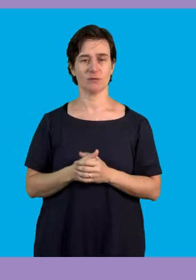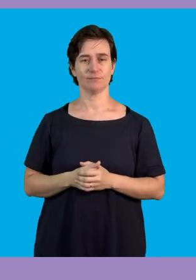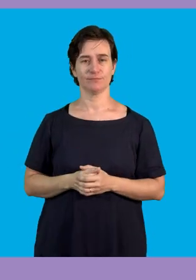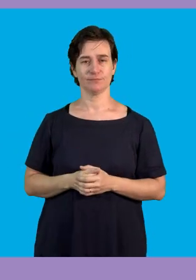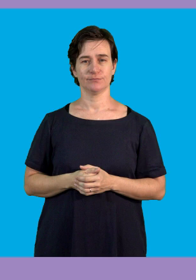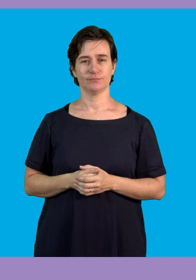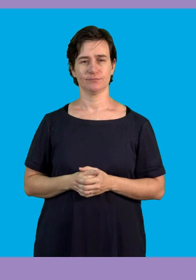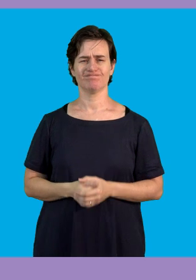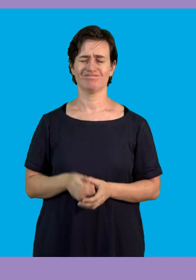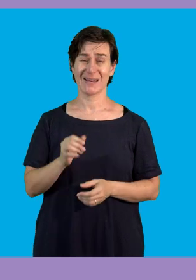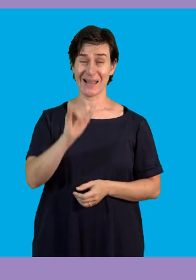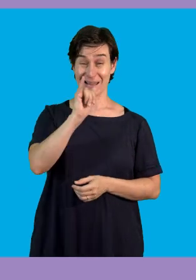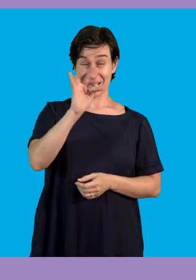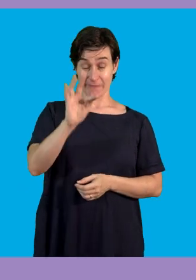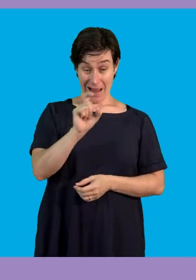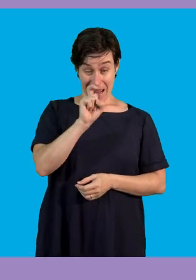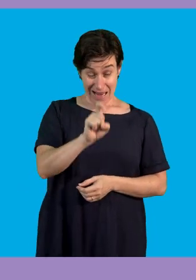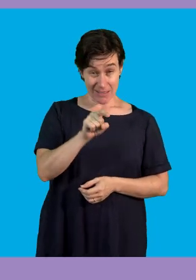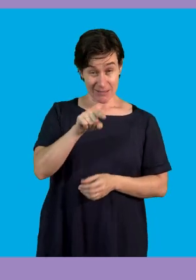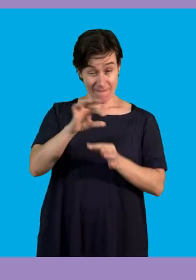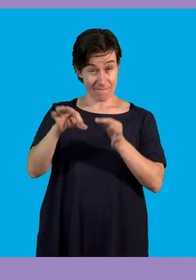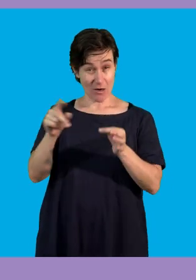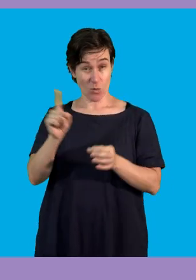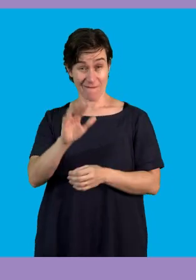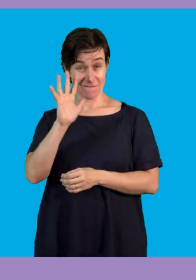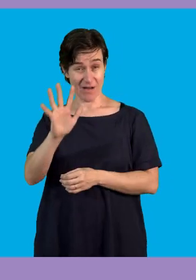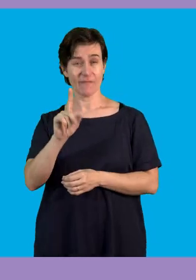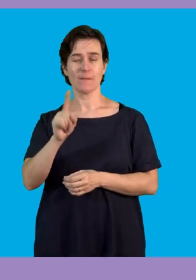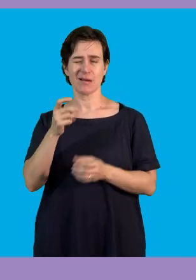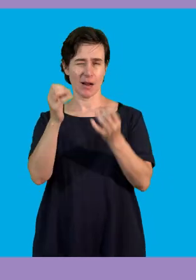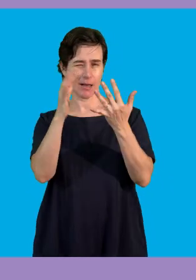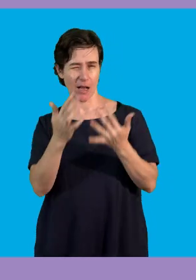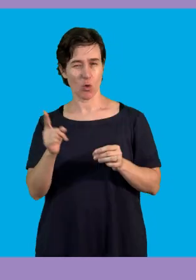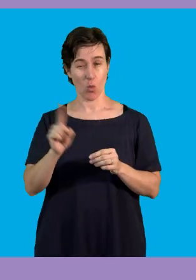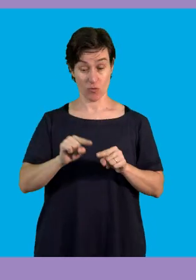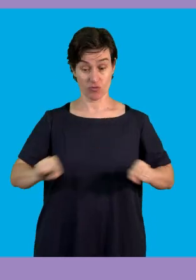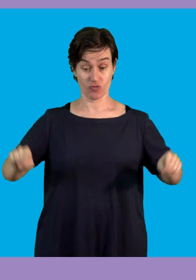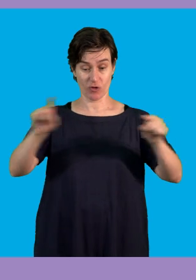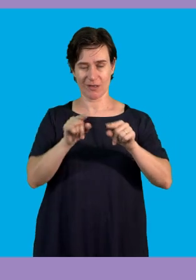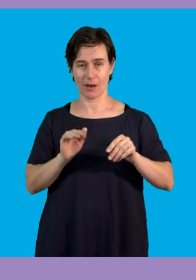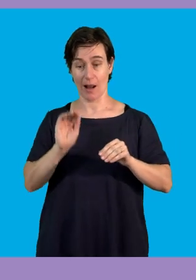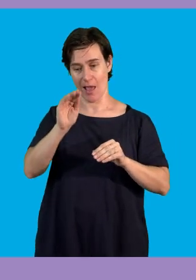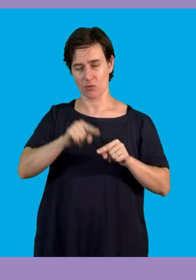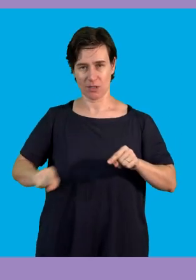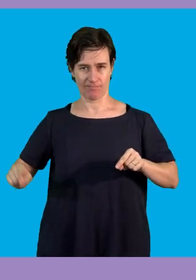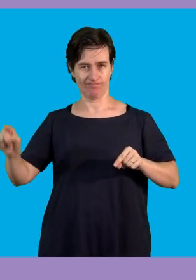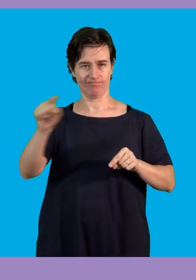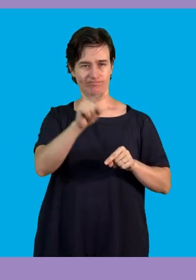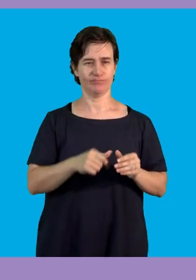perimeter. Now they say, if x equals to 5, calculate the perimeter of that rectangle. So P would be given